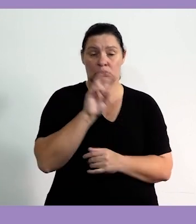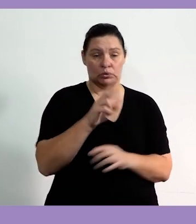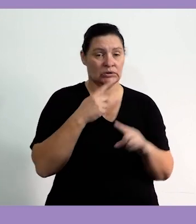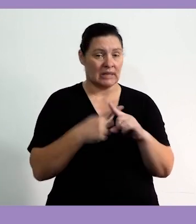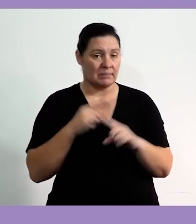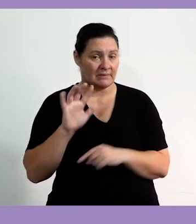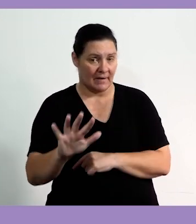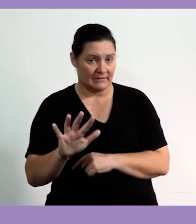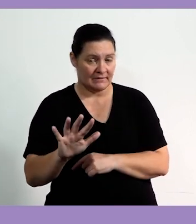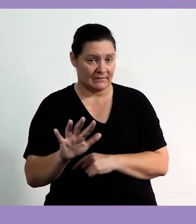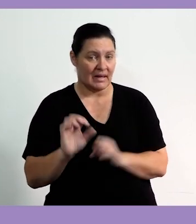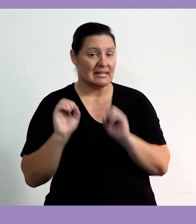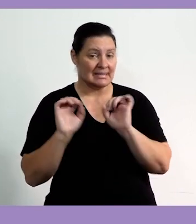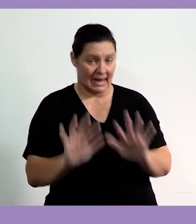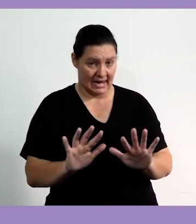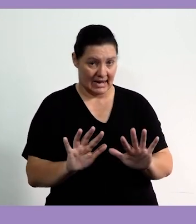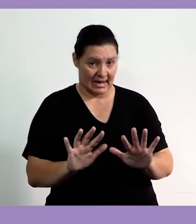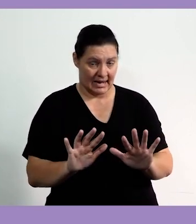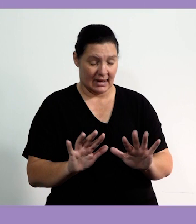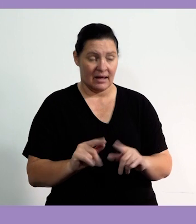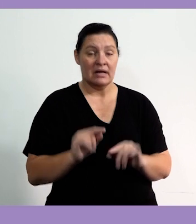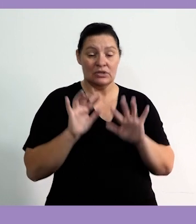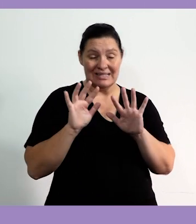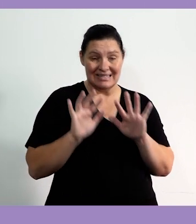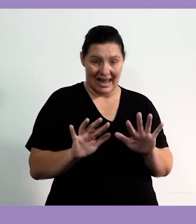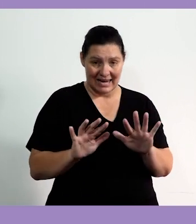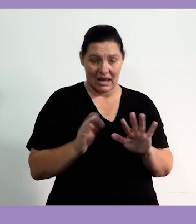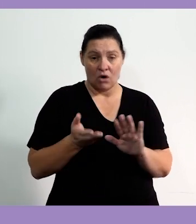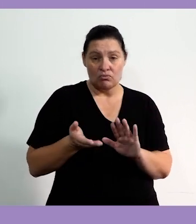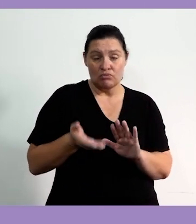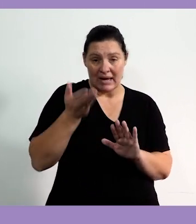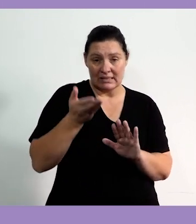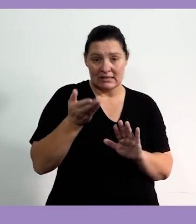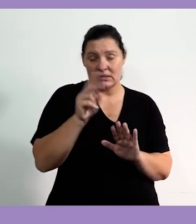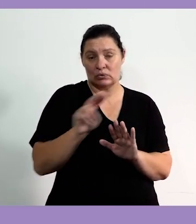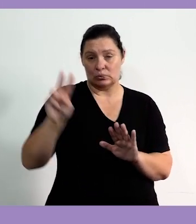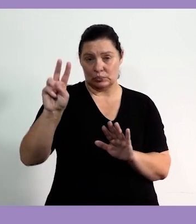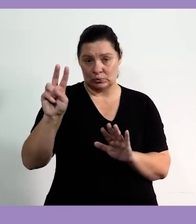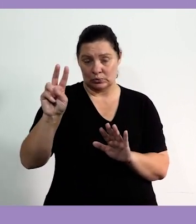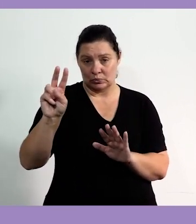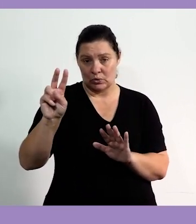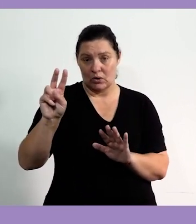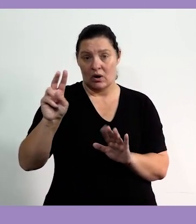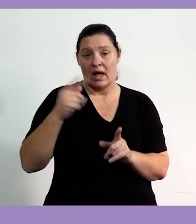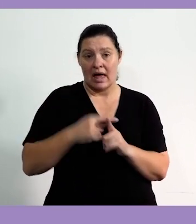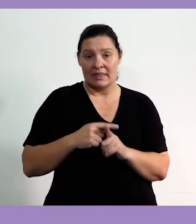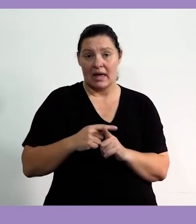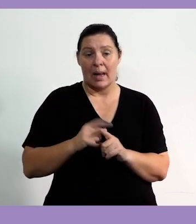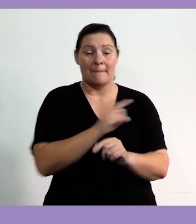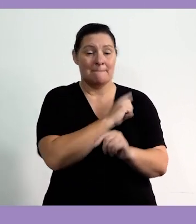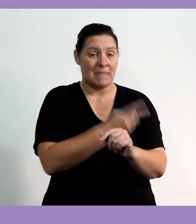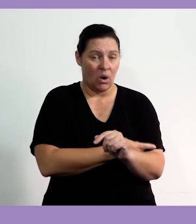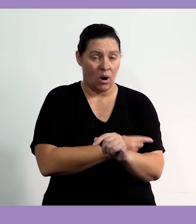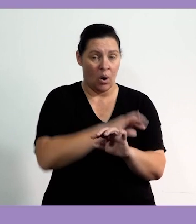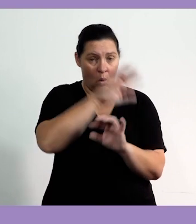Now 2 multiplied by 5 is 10. The 10 is raised to the exponent 2, and